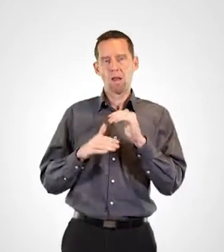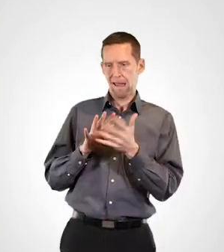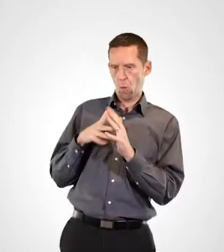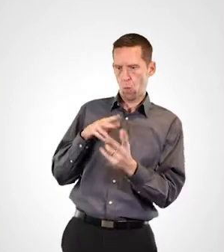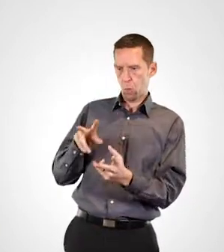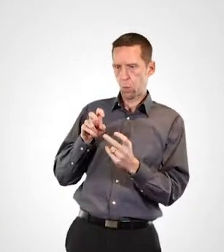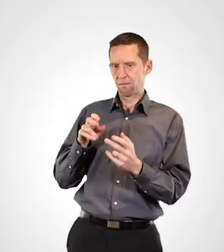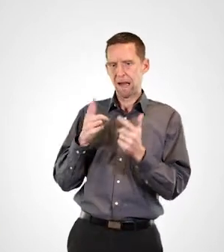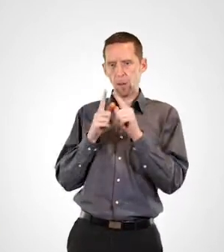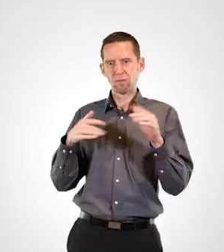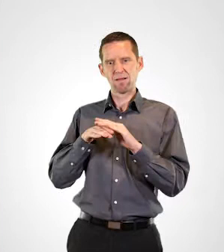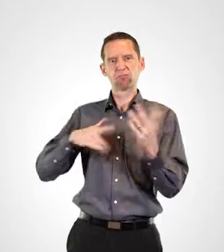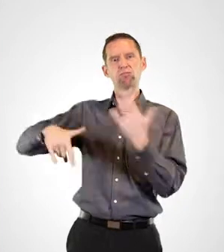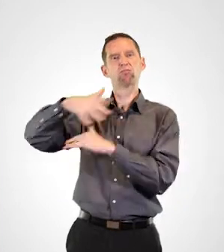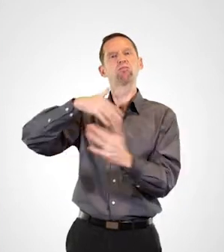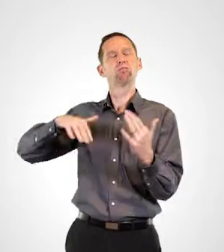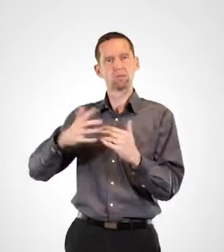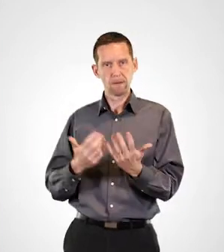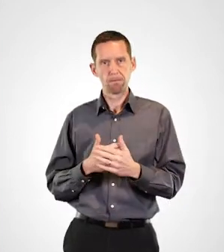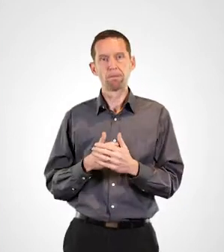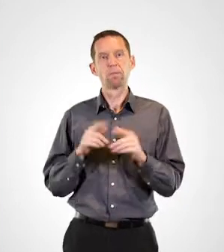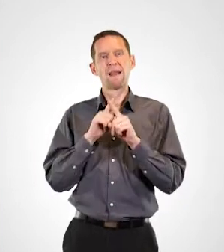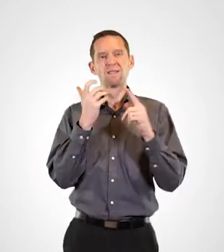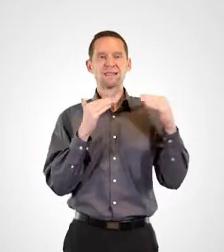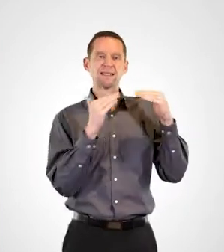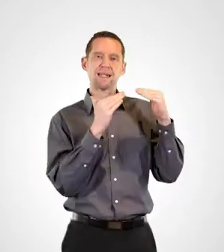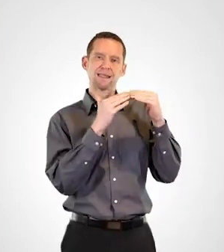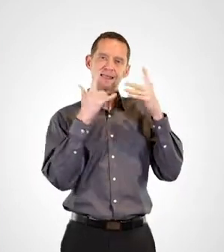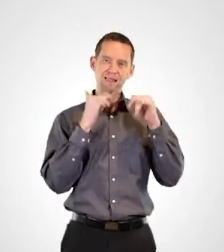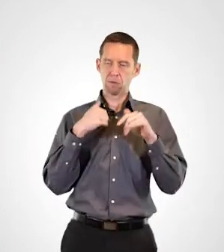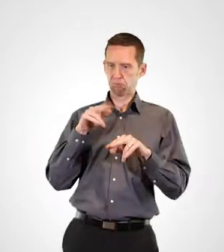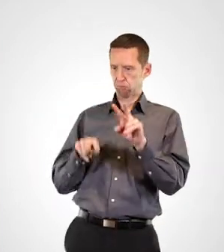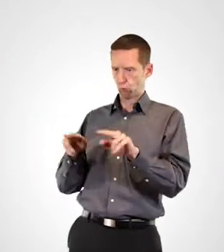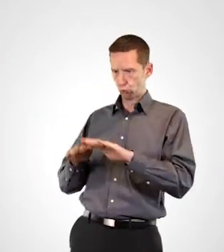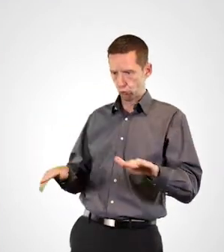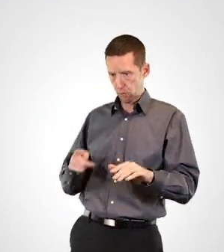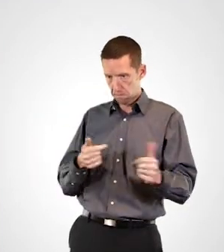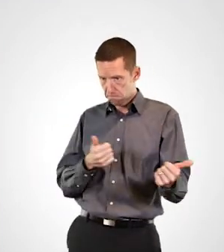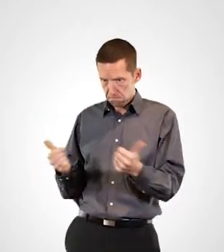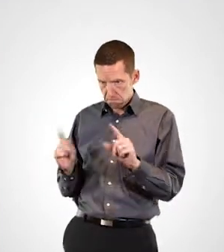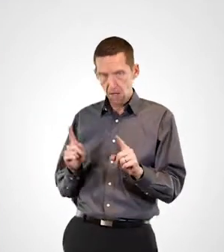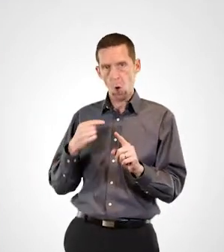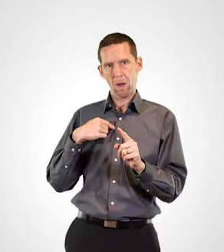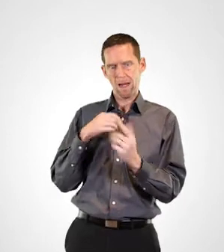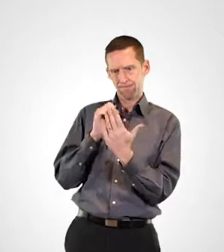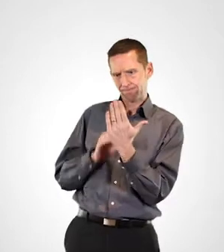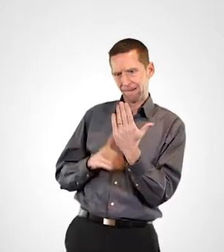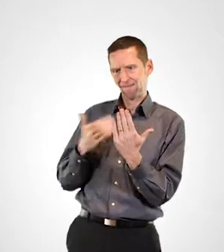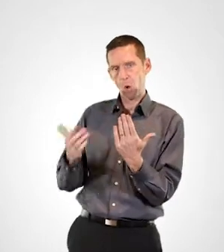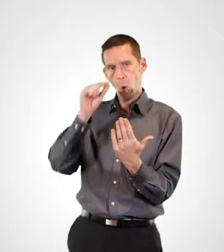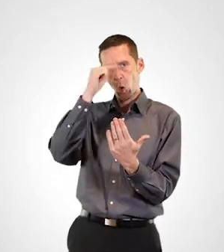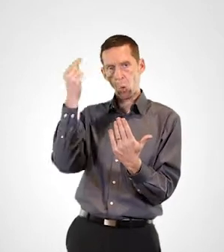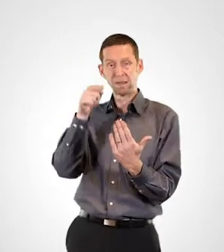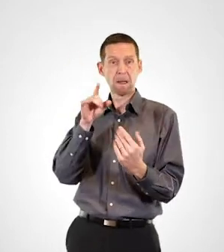non-structured environment. Of course, standardized assessments as we do to monitor how our kiddies are doing, to help us select goals, and all of those kinds of things